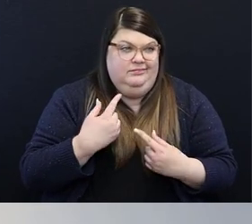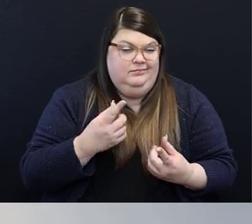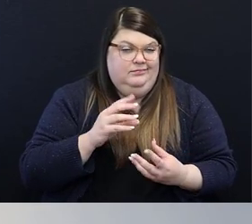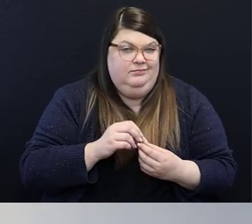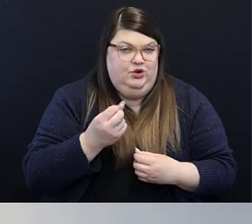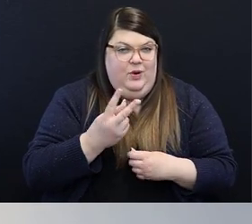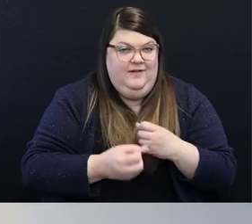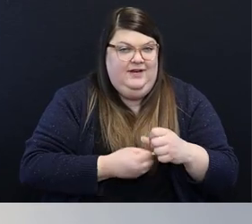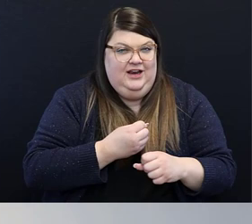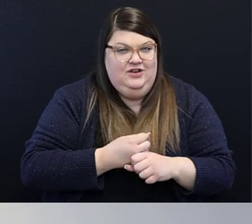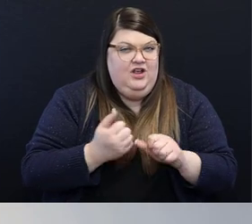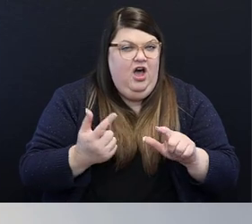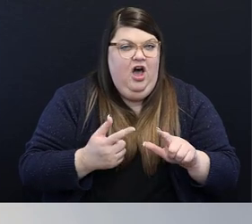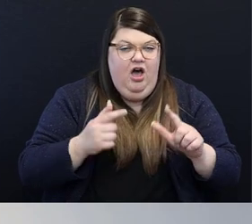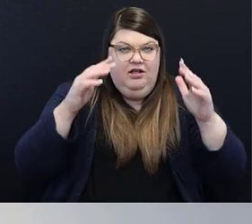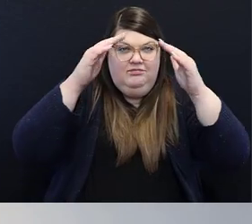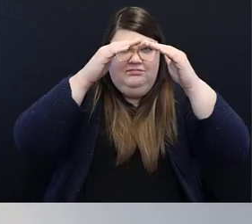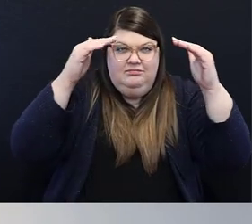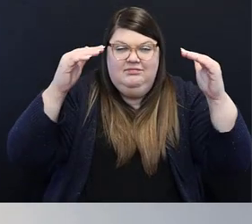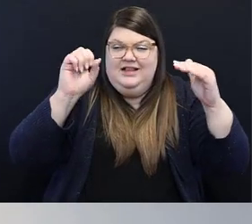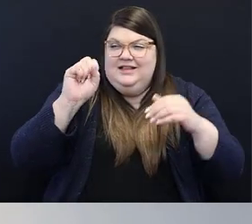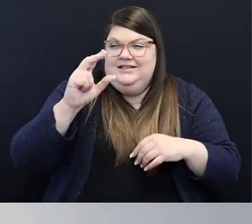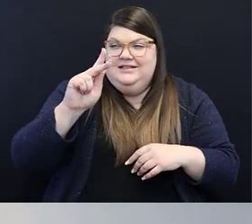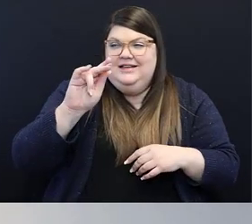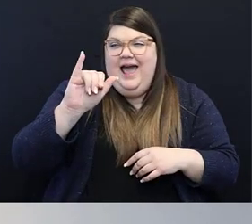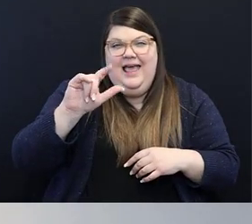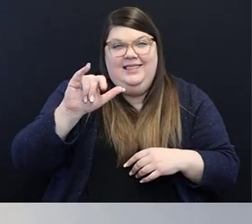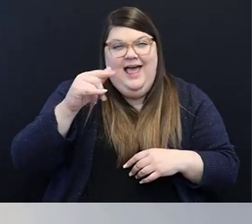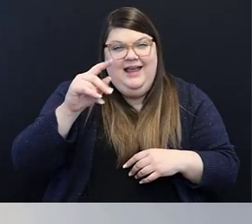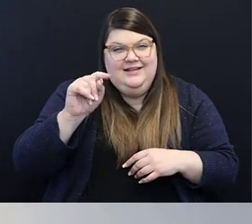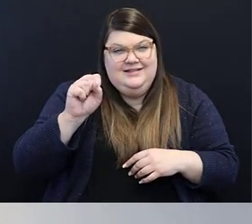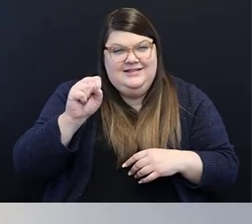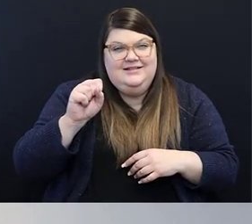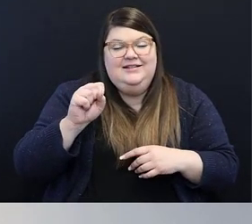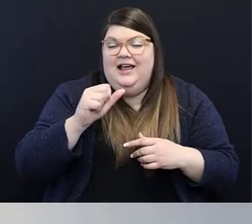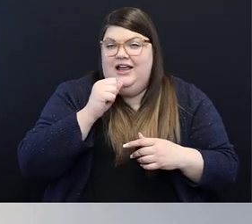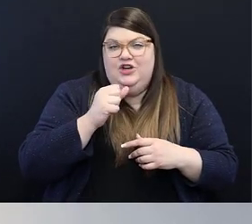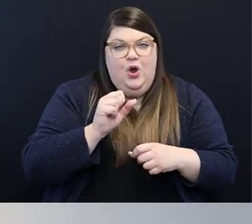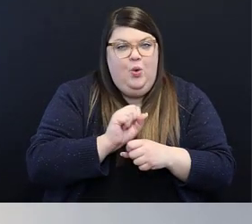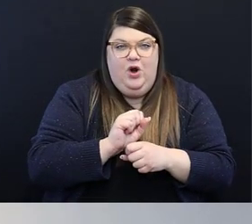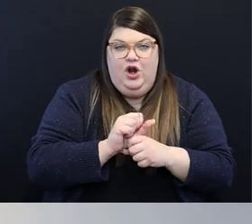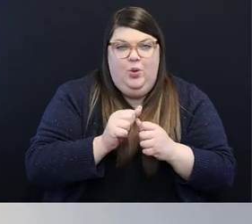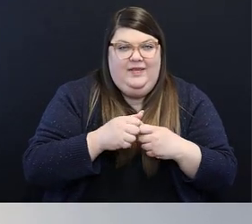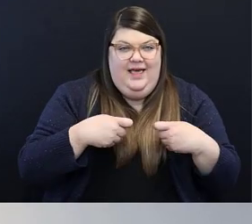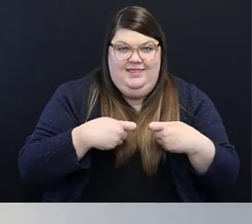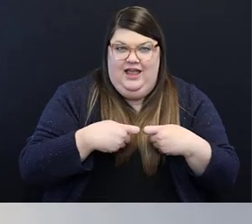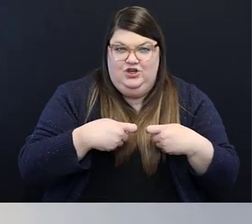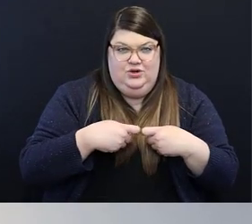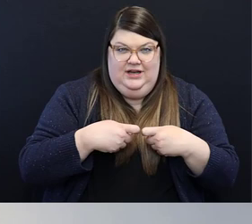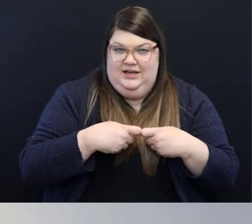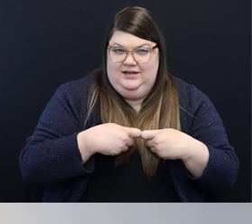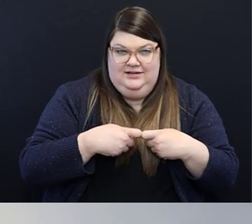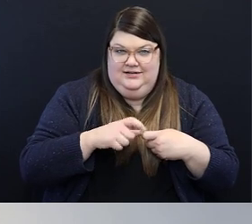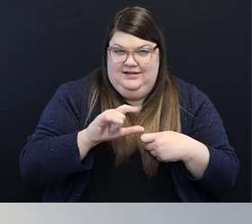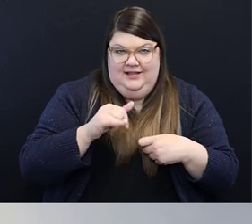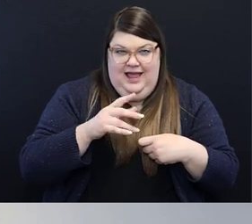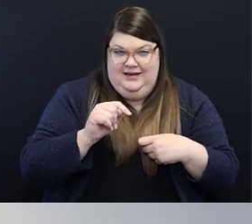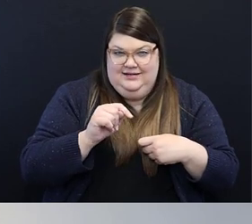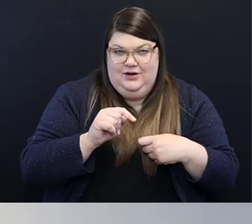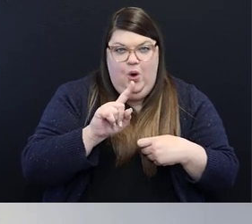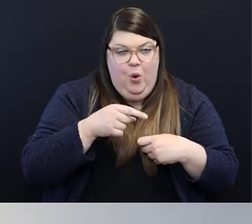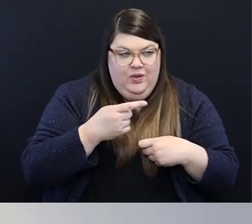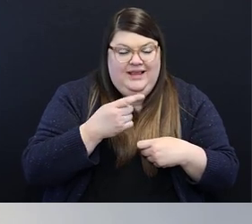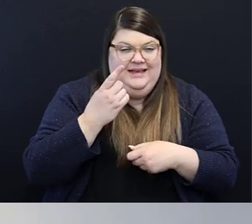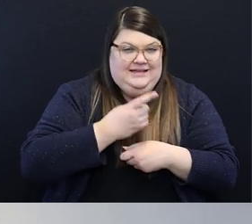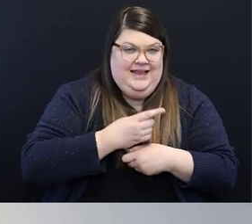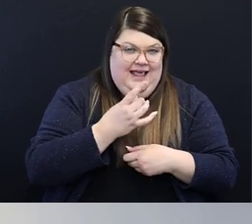skylights. So, and I don't work with any electric light. I only work in the day and work with daylight. For